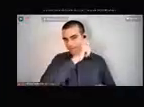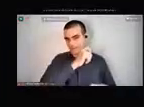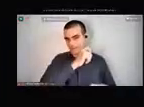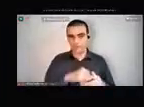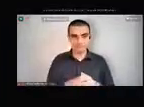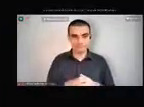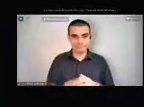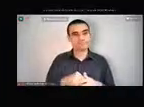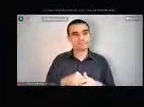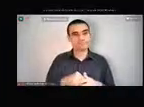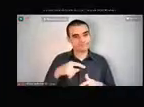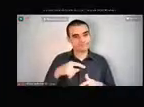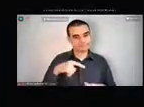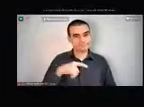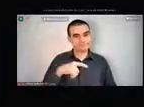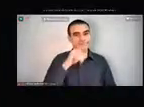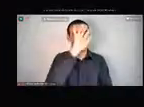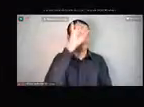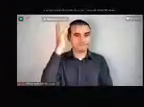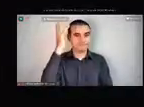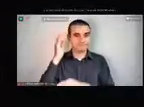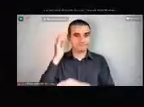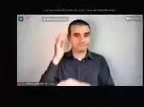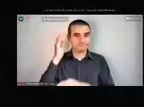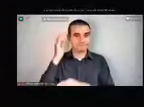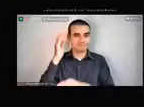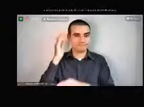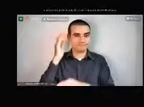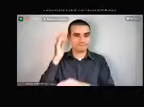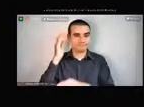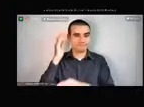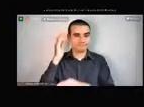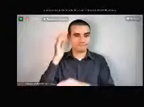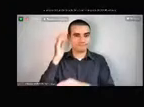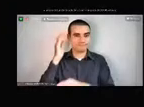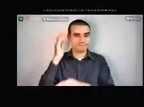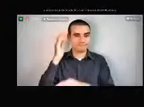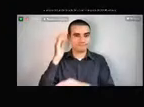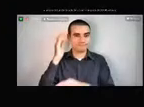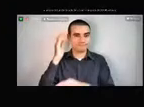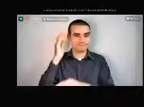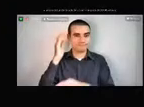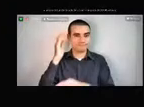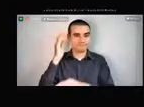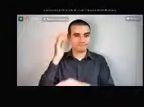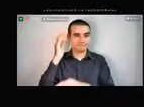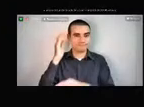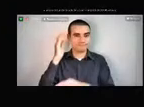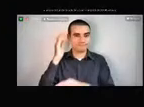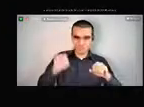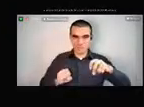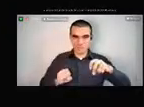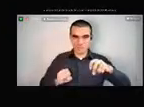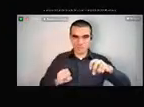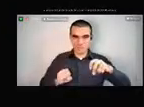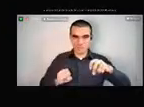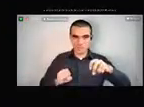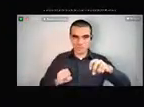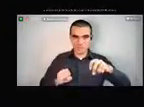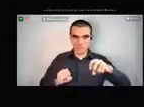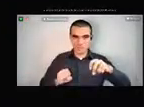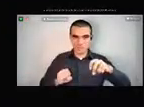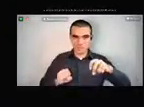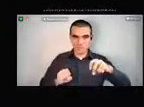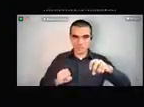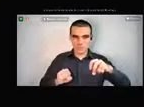forest, because we have interregional differences within one country. For example, the southeast and the north, we